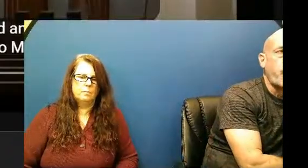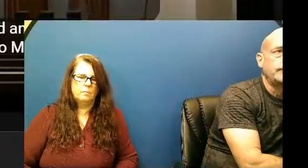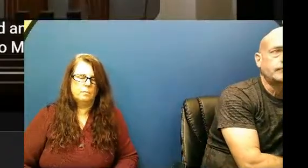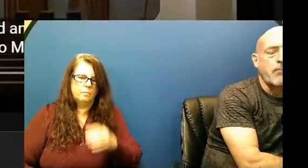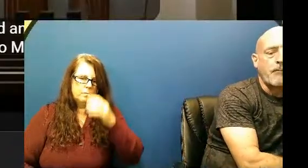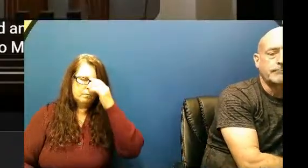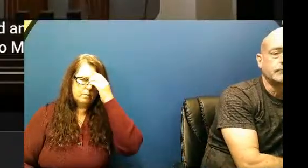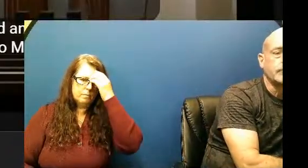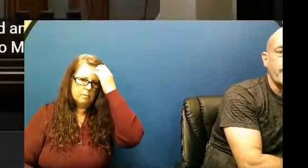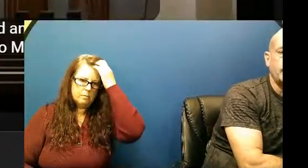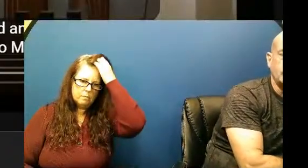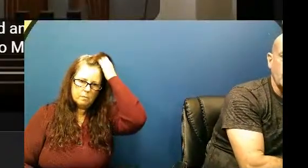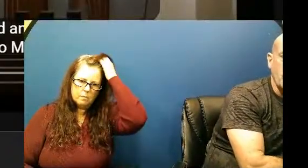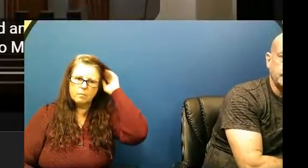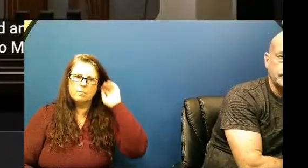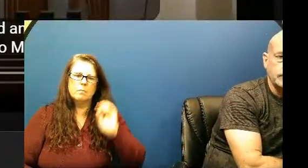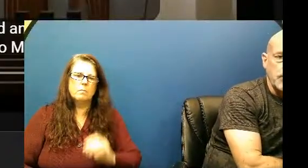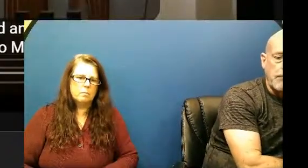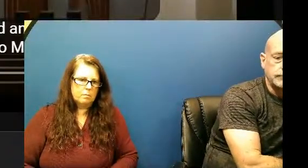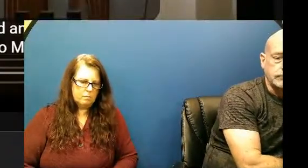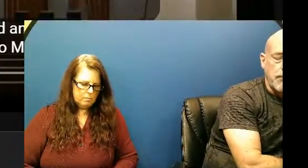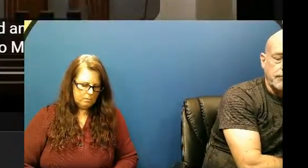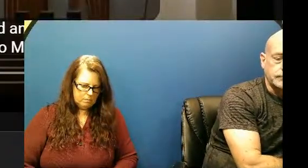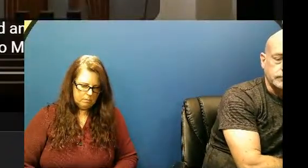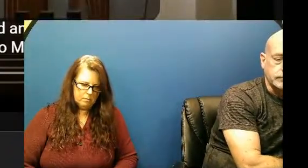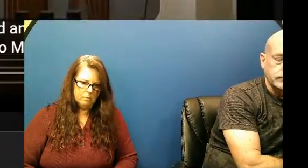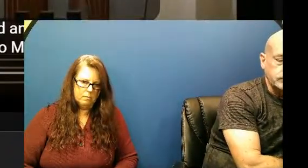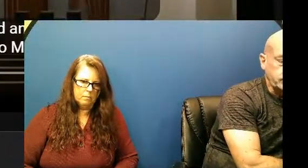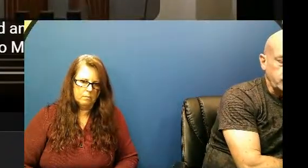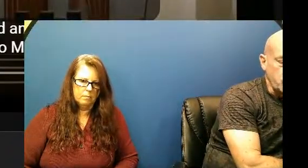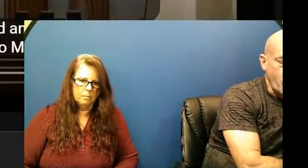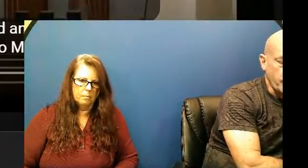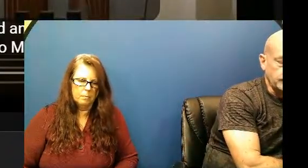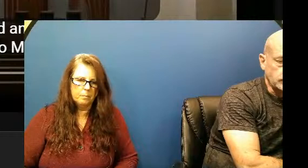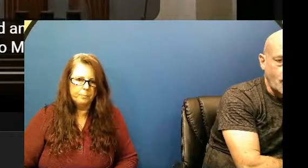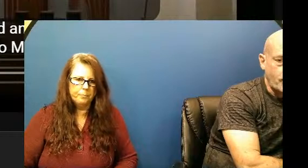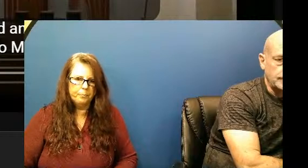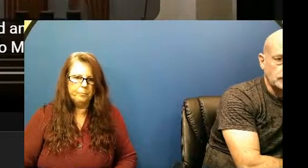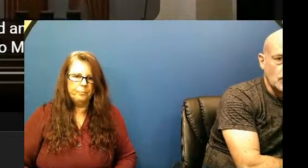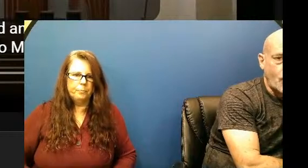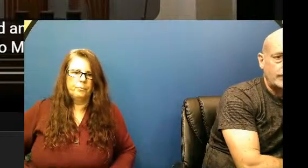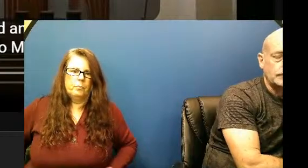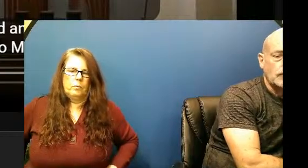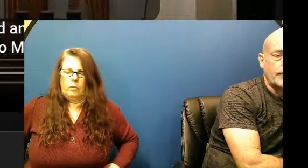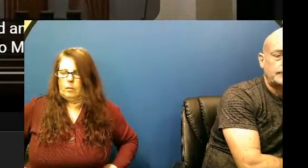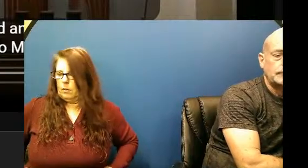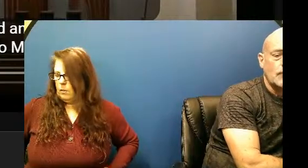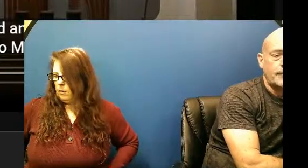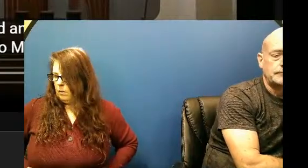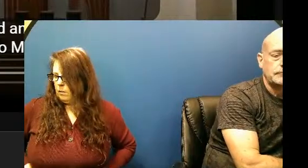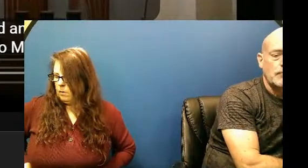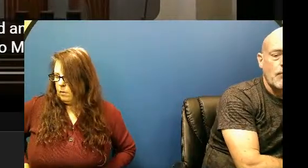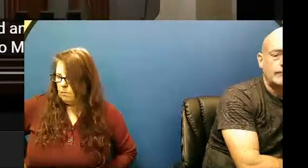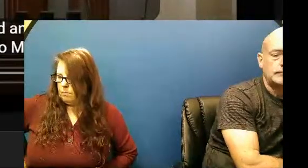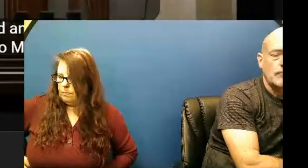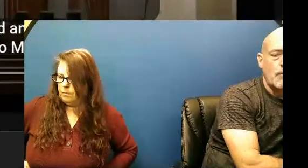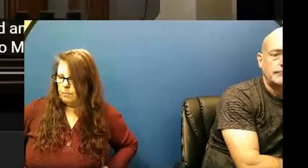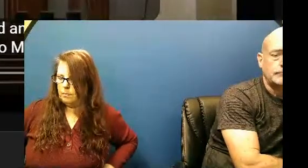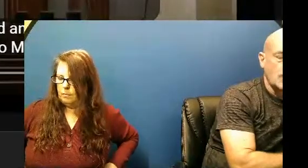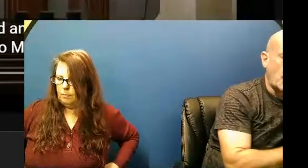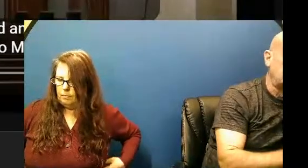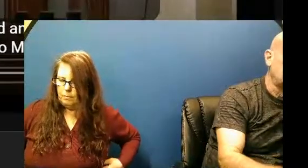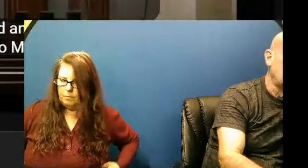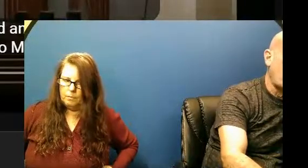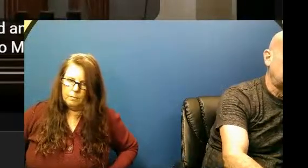use various phrases like that in their brief. So my primary submission is that is an impermissible government interest that taints the entire act. Now, there's a